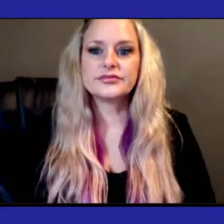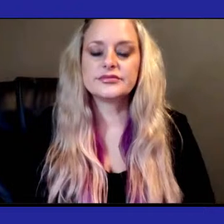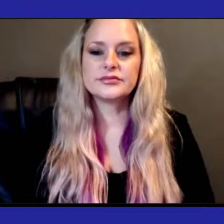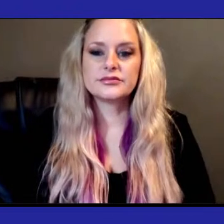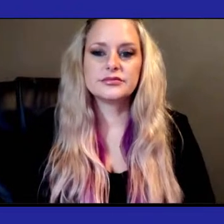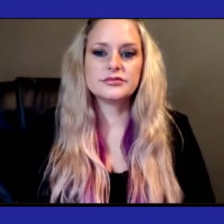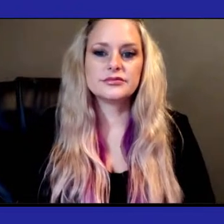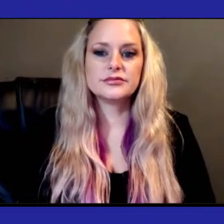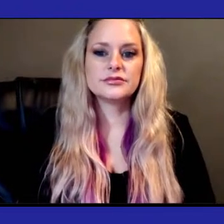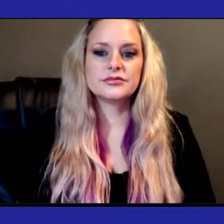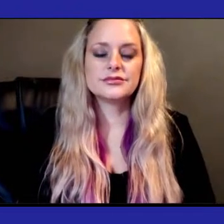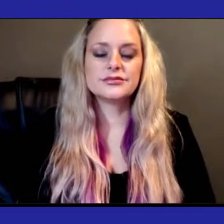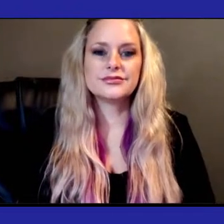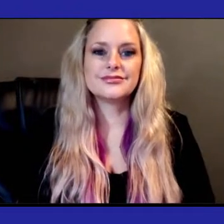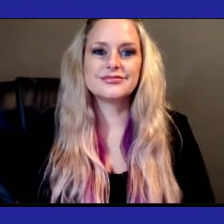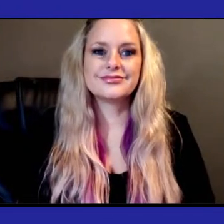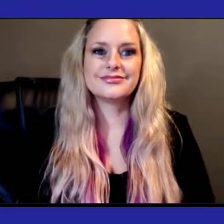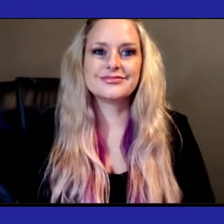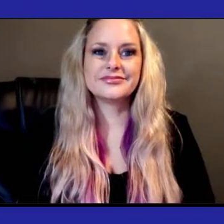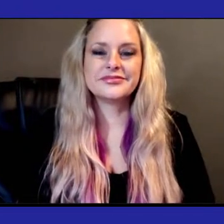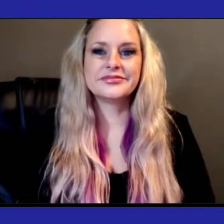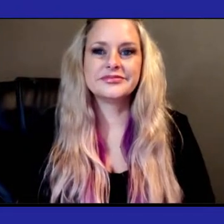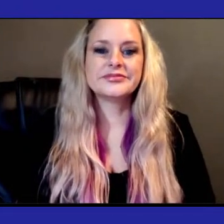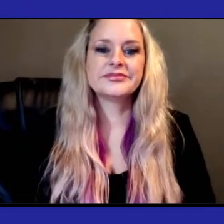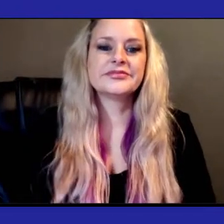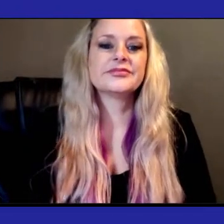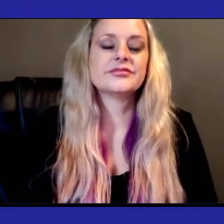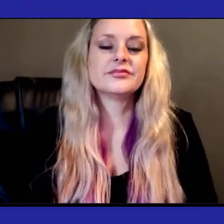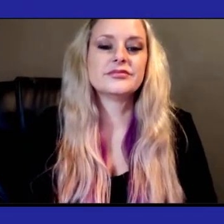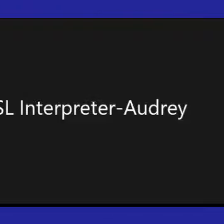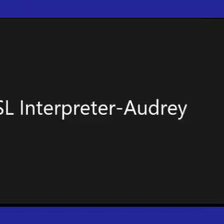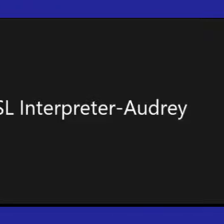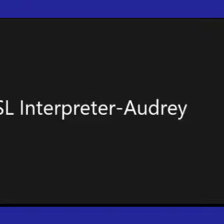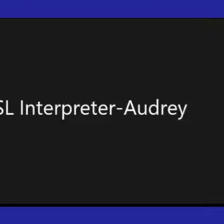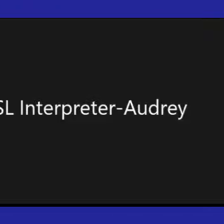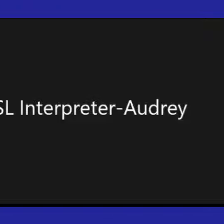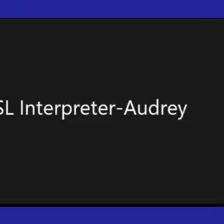Thank you. This meeting is no longer being recorded.